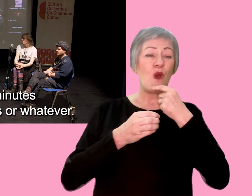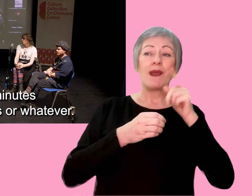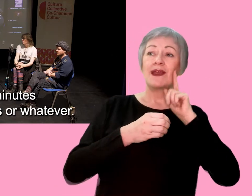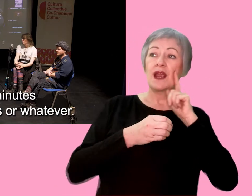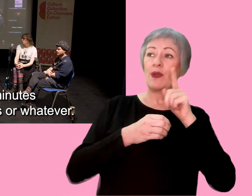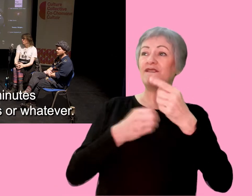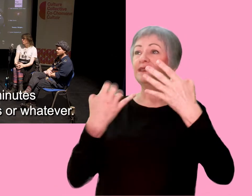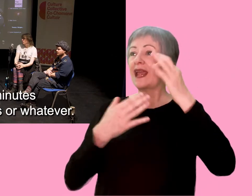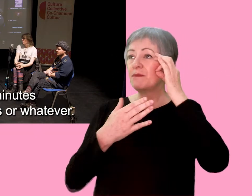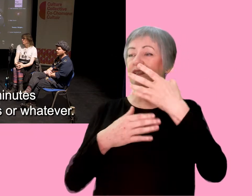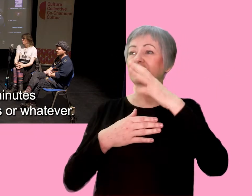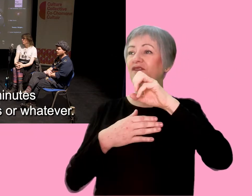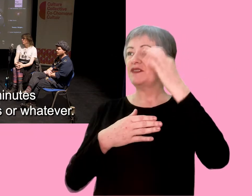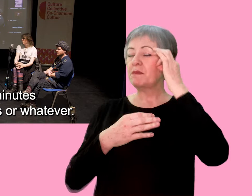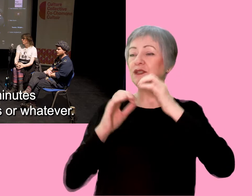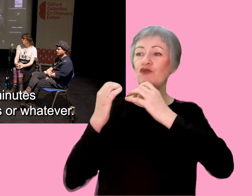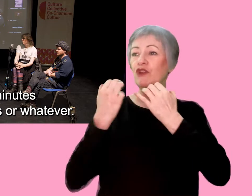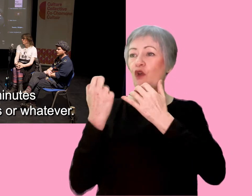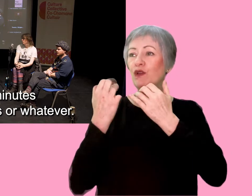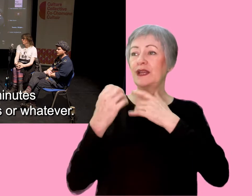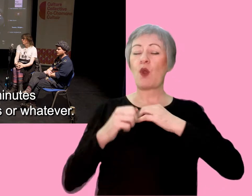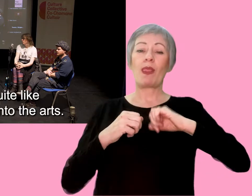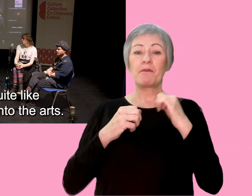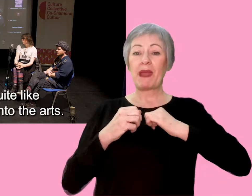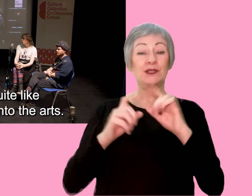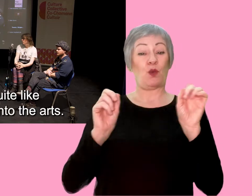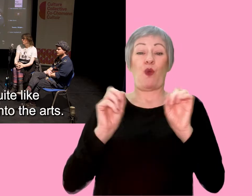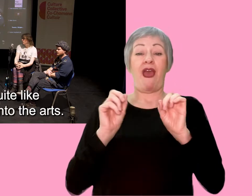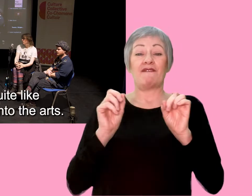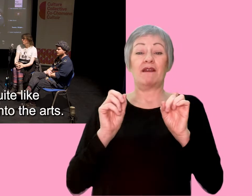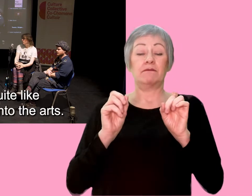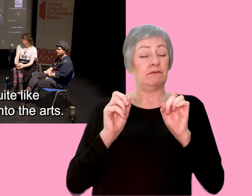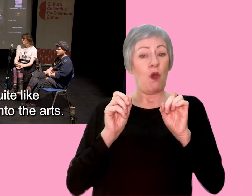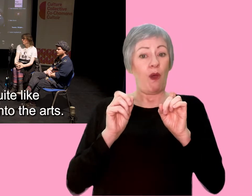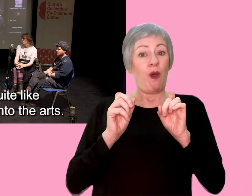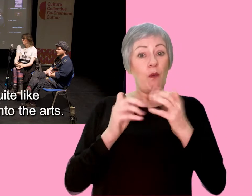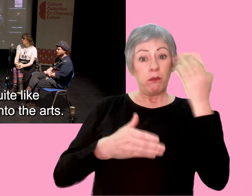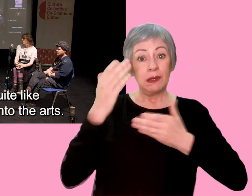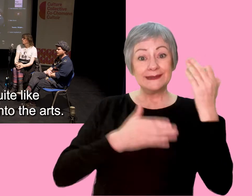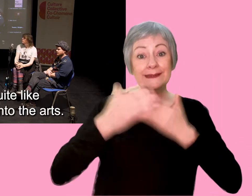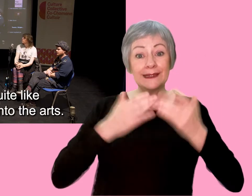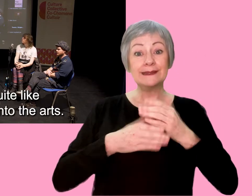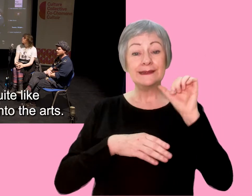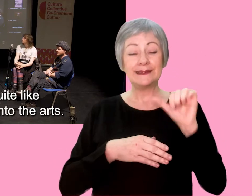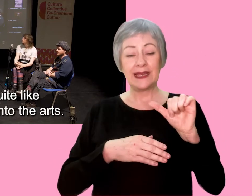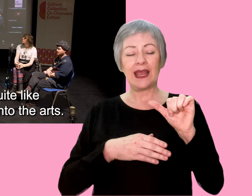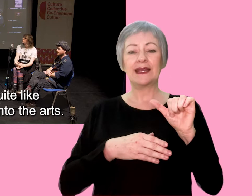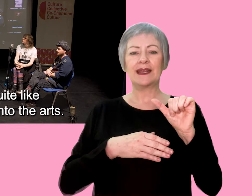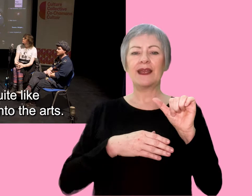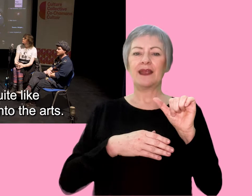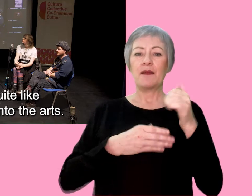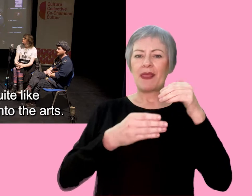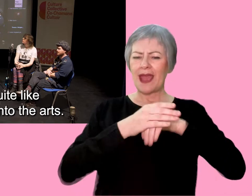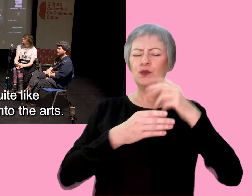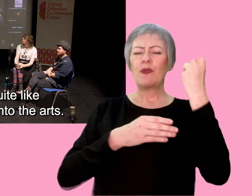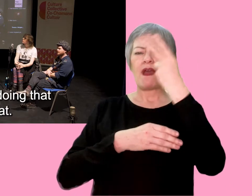10 minutes, 15 minutes to do their accordion or pipes or whatever. So it's full on, and I quite like the fact that they're well into